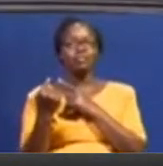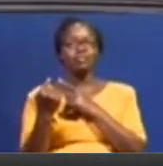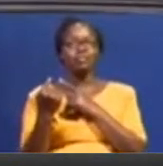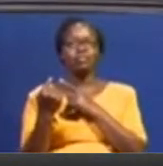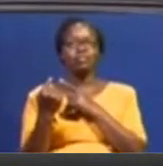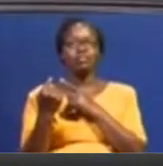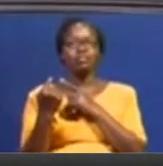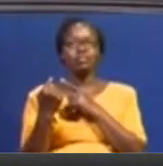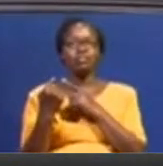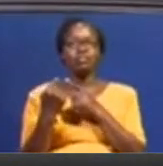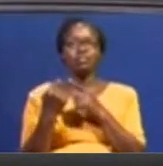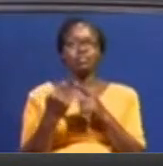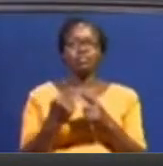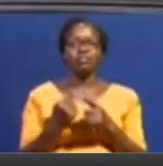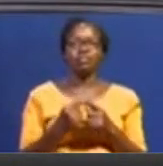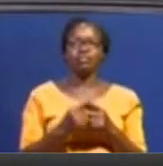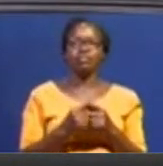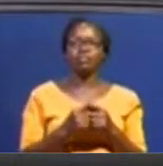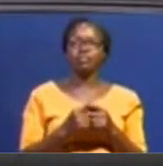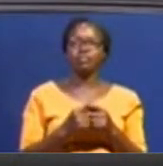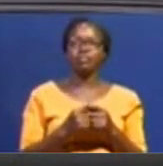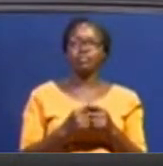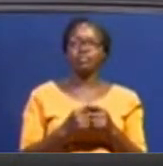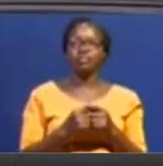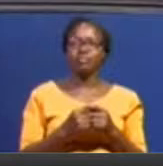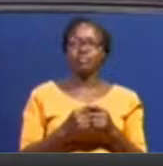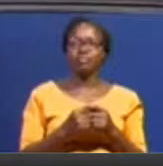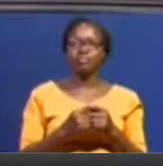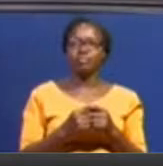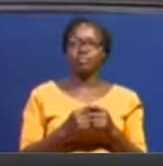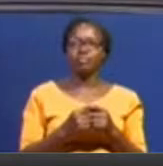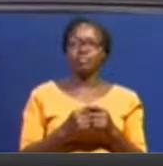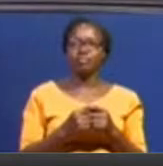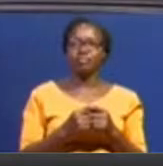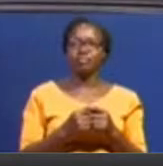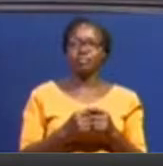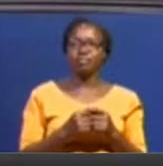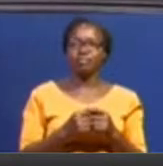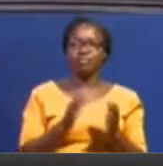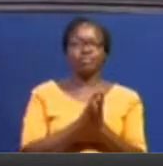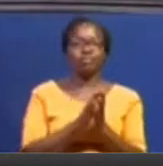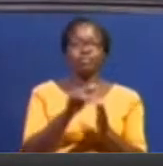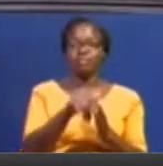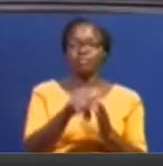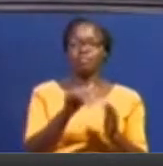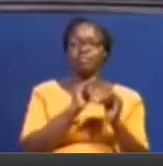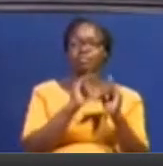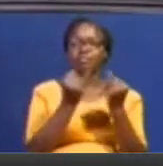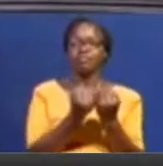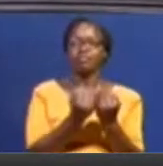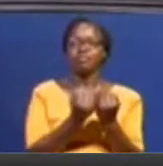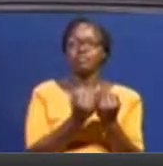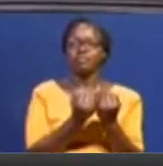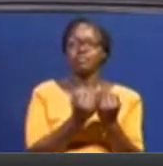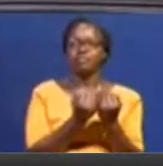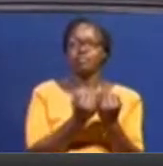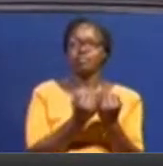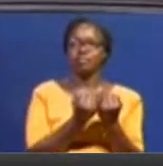you transition to this huge institution known as IEBC?